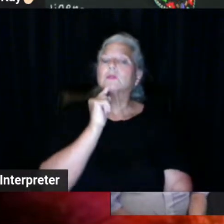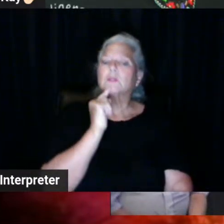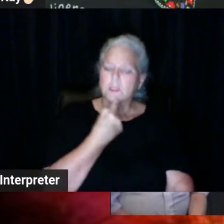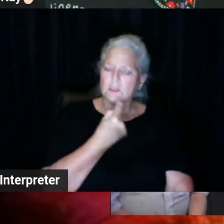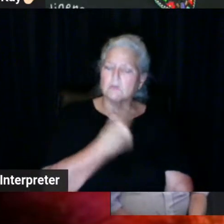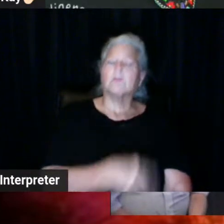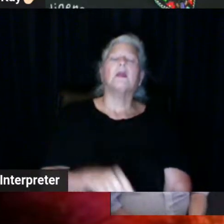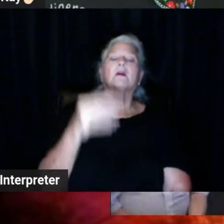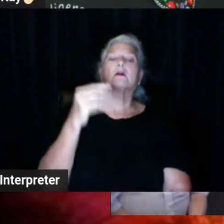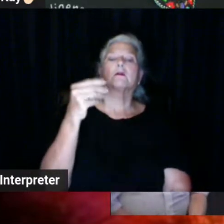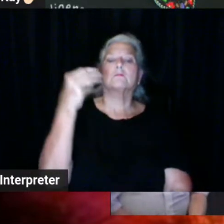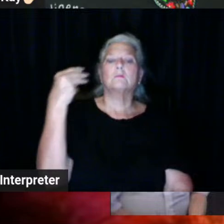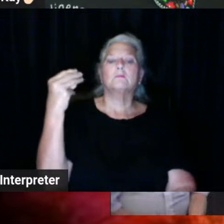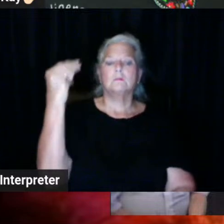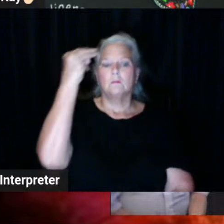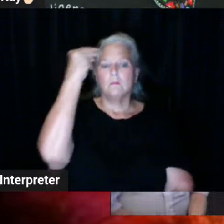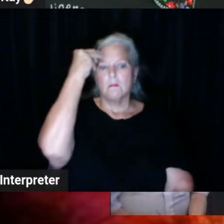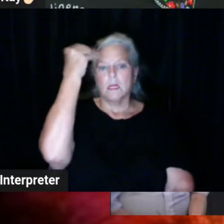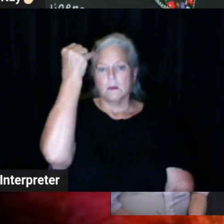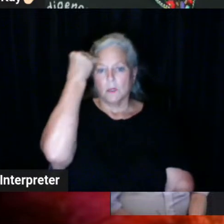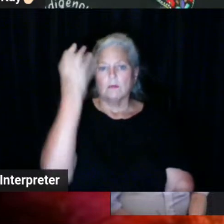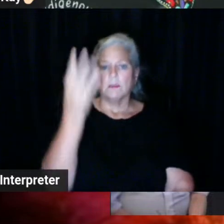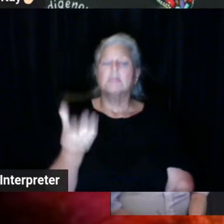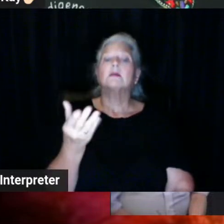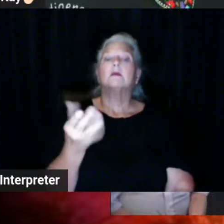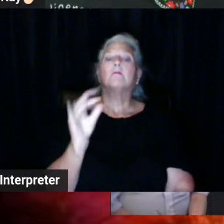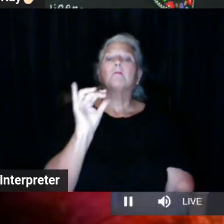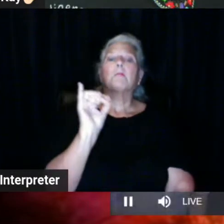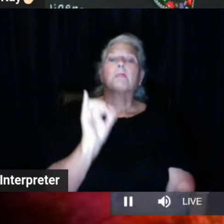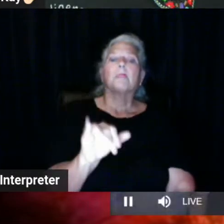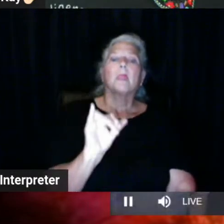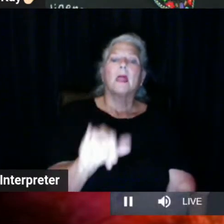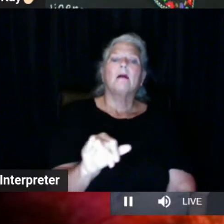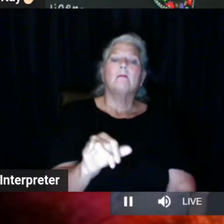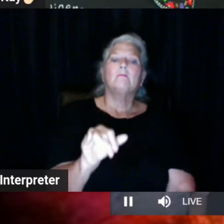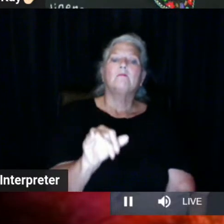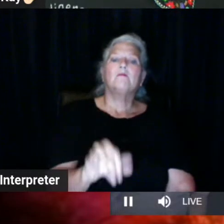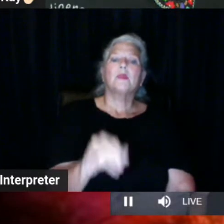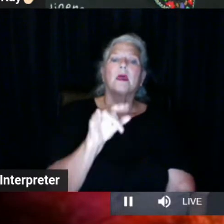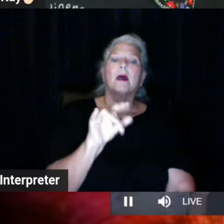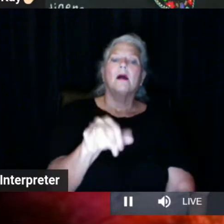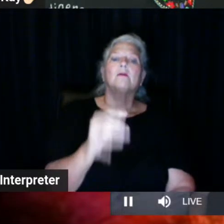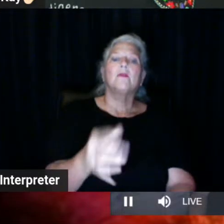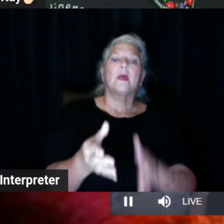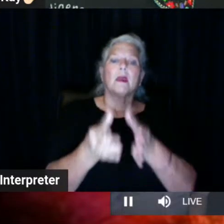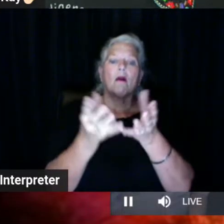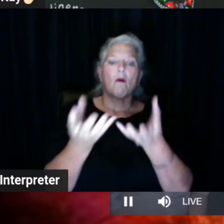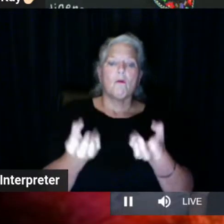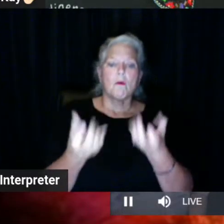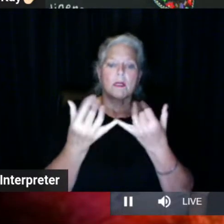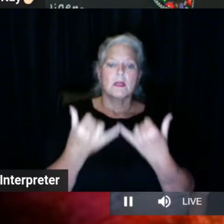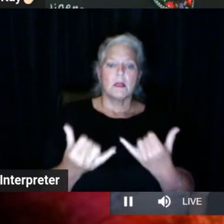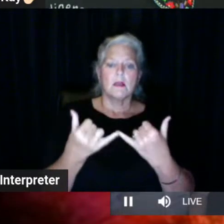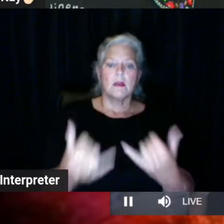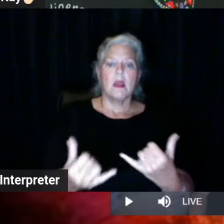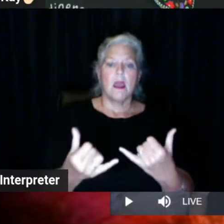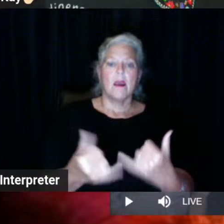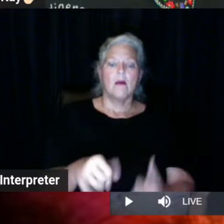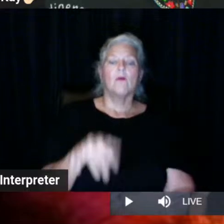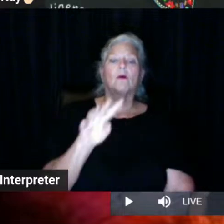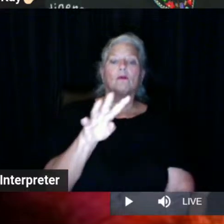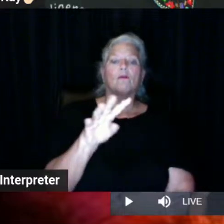Walpole Terrace, proposing the construction of 40B housing for housing undocumented immigrants. The